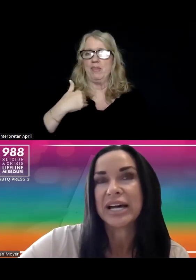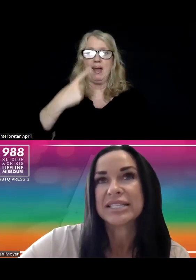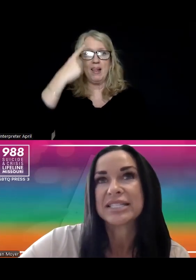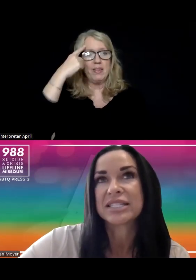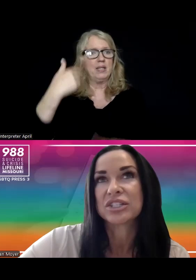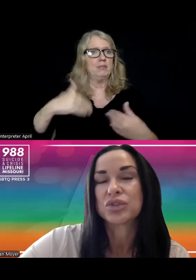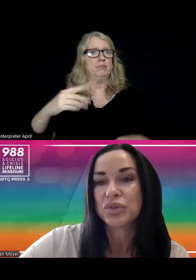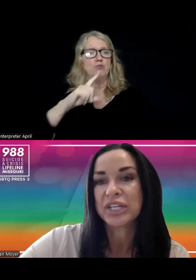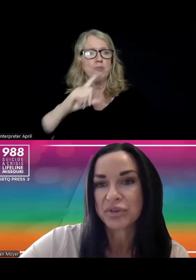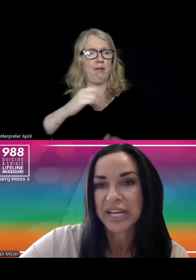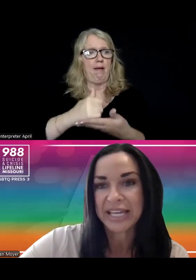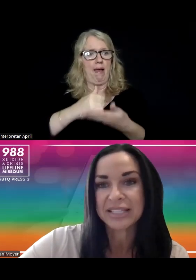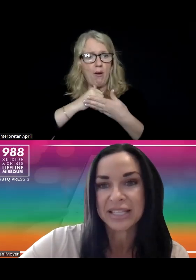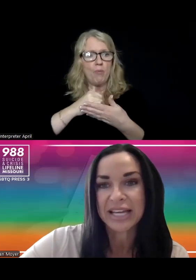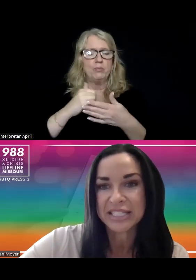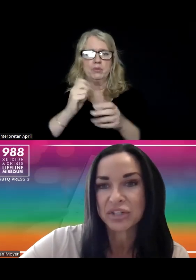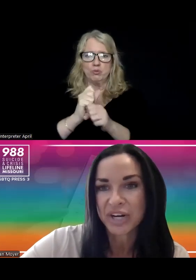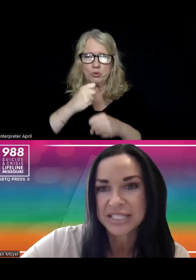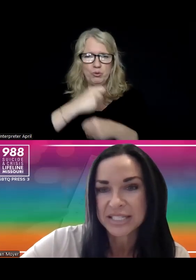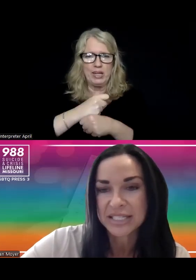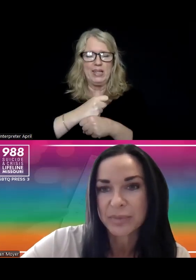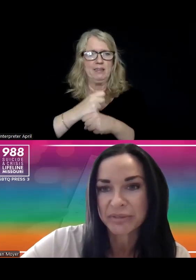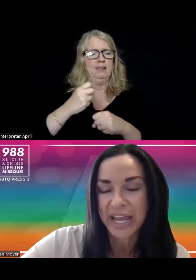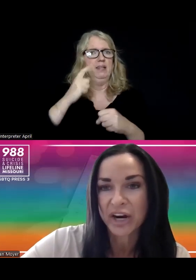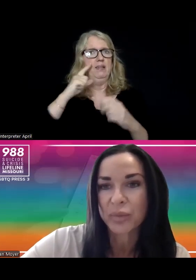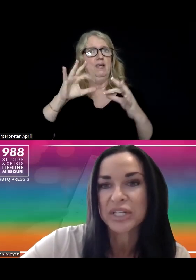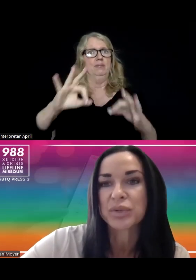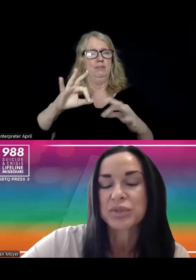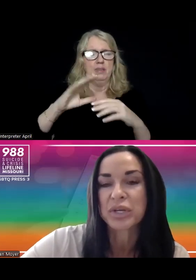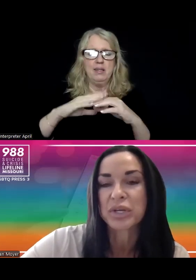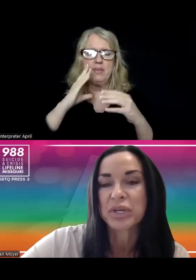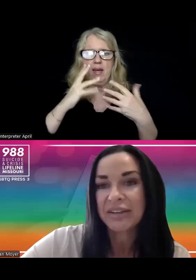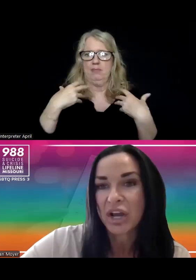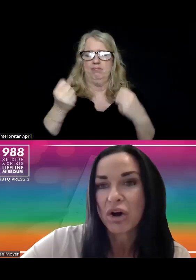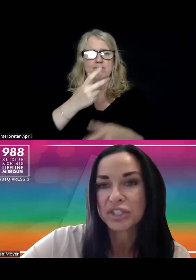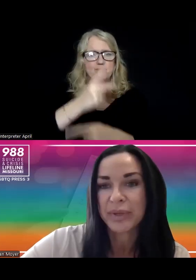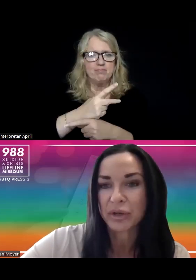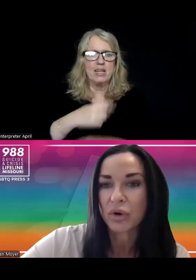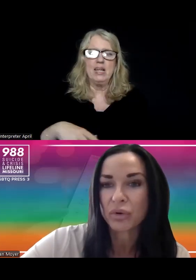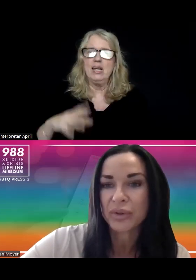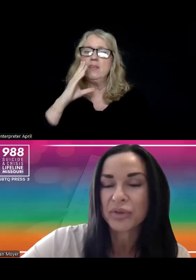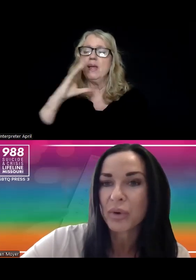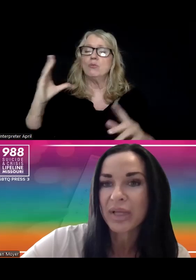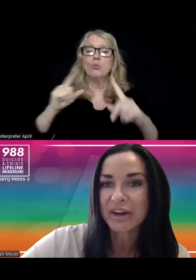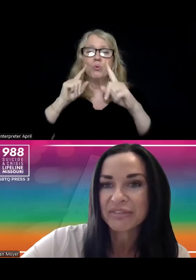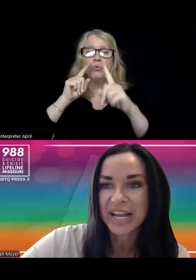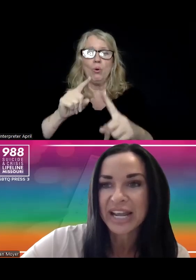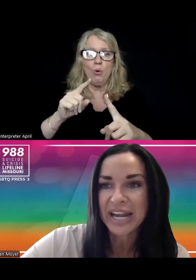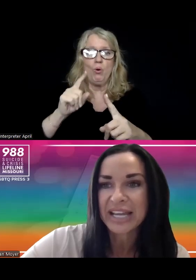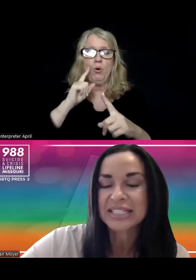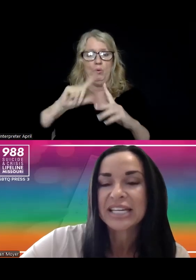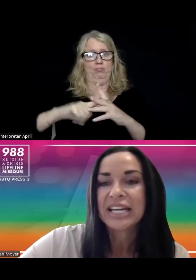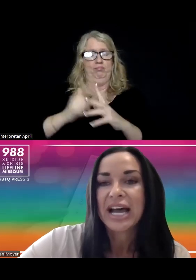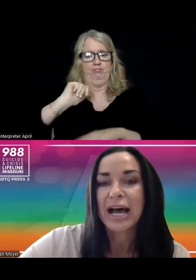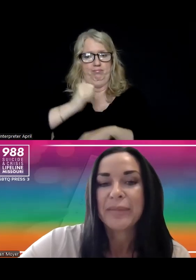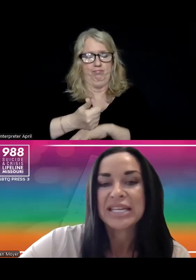helped us truly create the ideal crisis system of care, which was kind of the ultimate goal with the rollout of